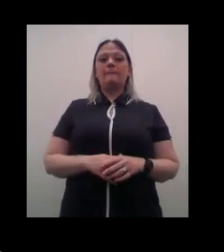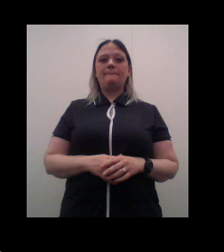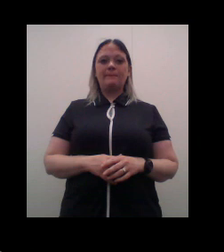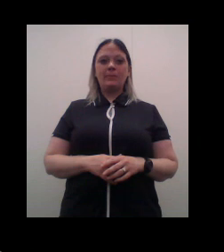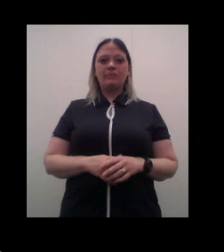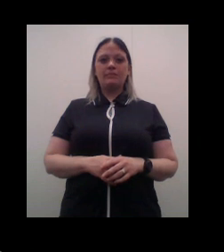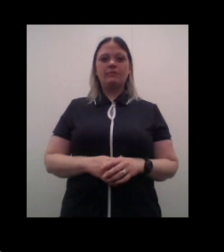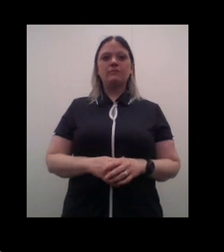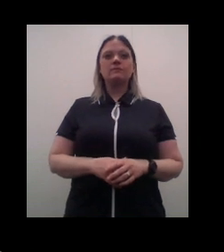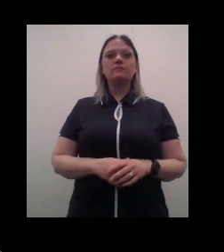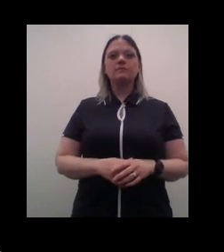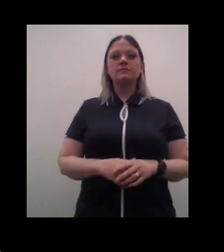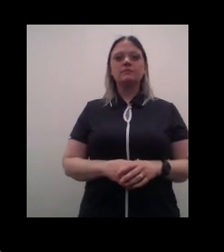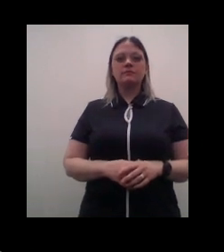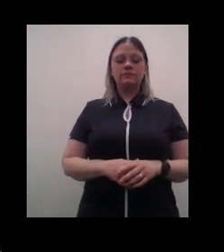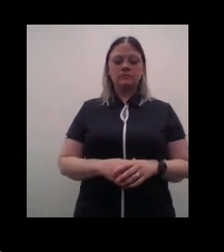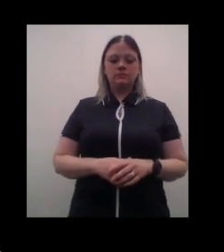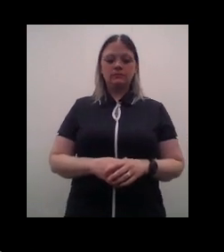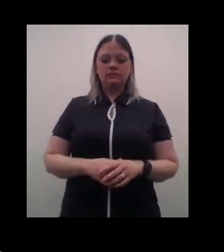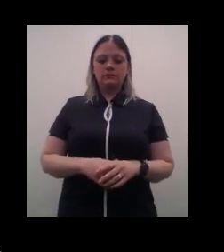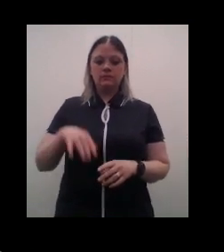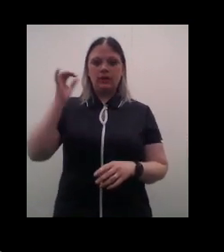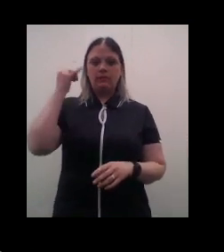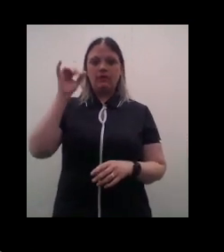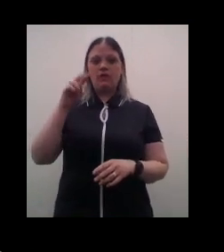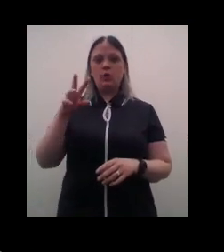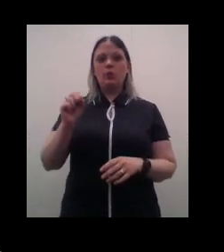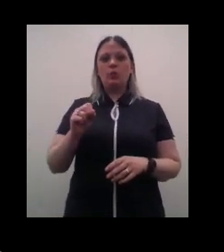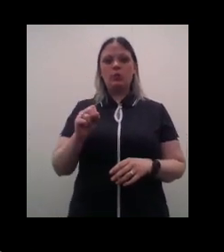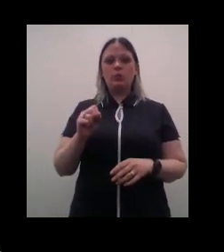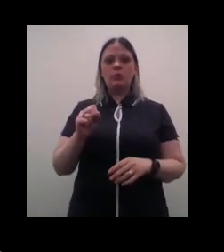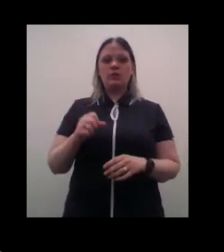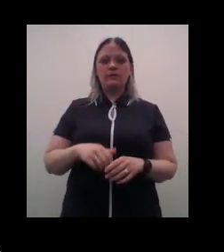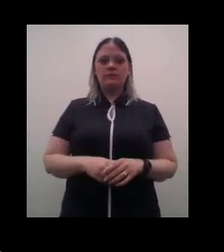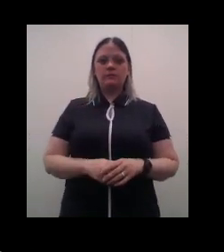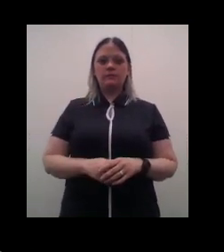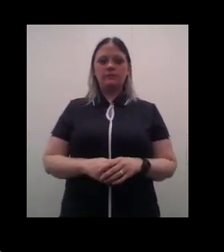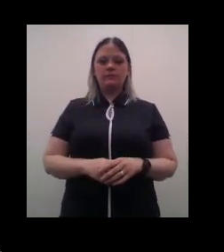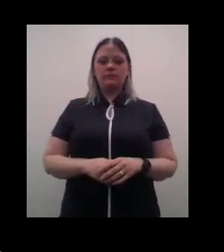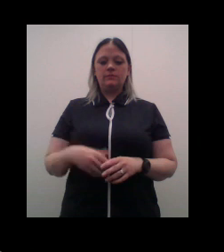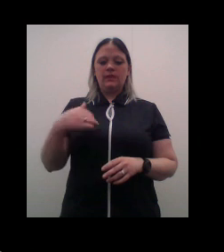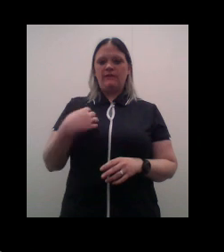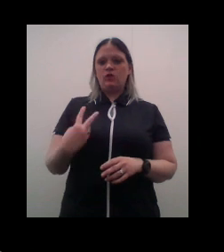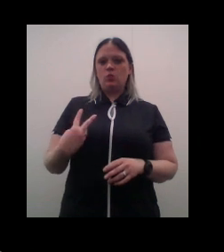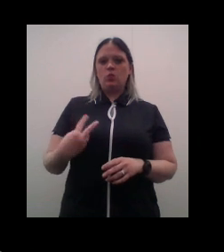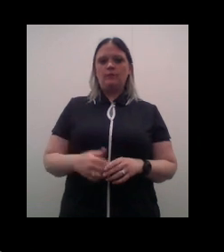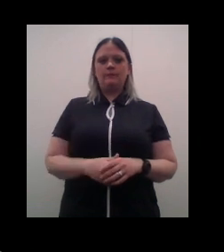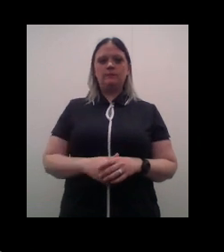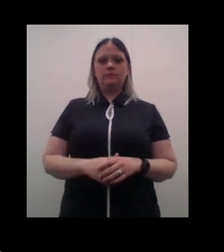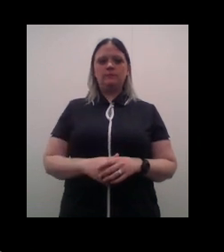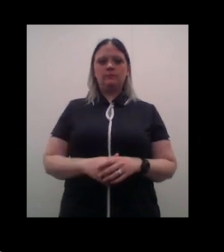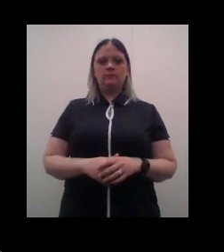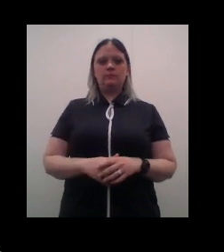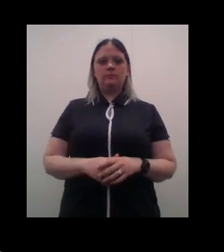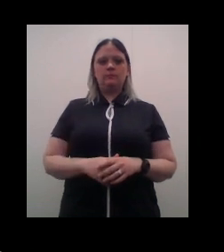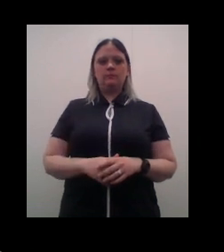Oops. How about the Buffalo News? I know we have two from the Buffalo News.